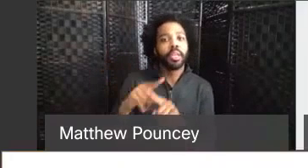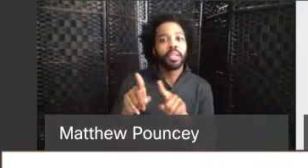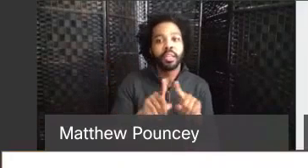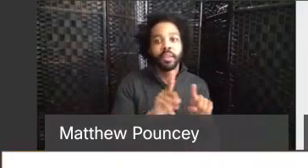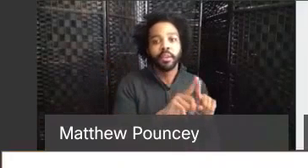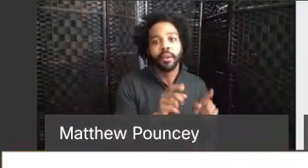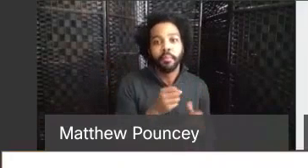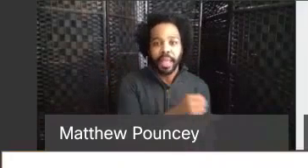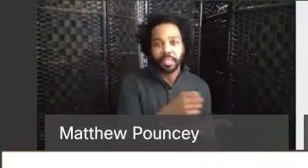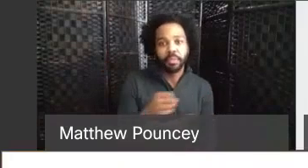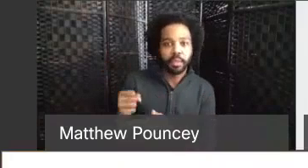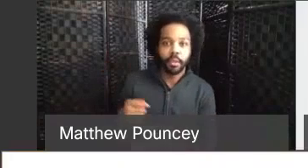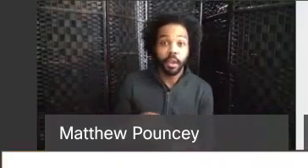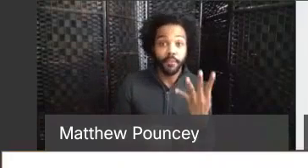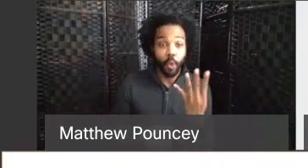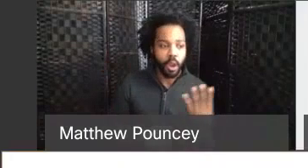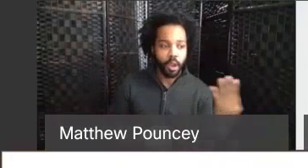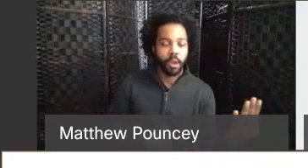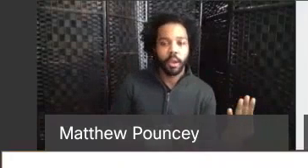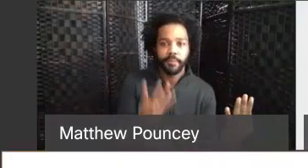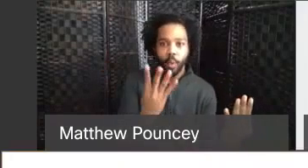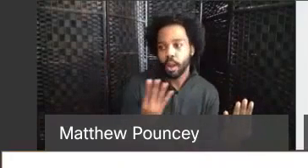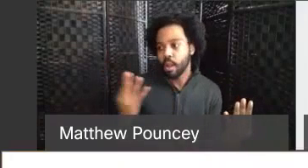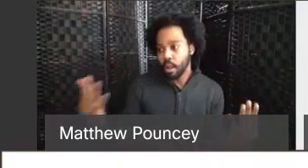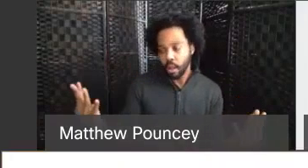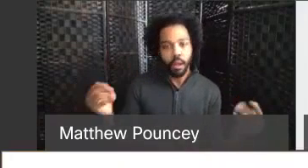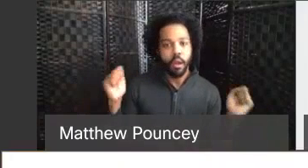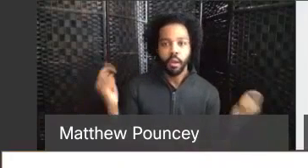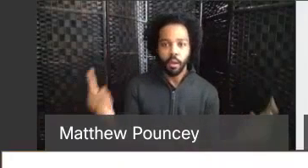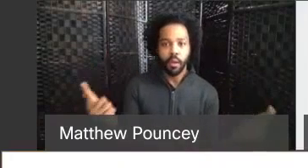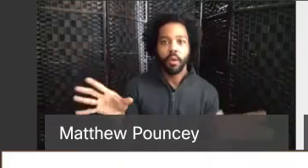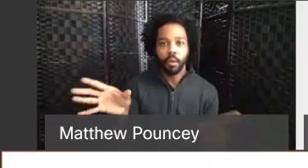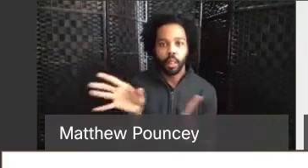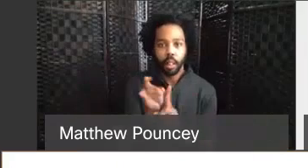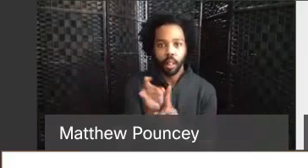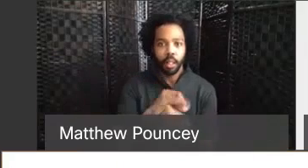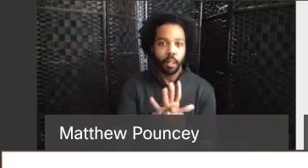one placement and 4 people in another who have contracted COVID.